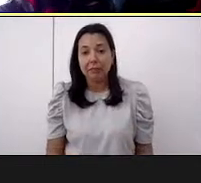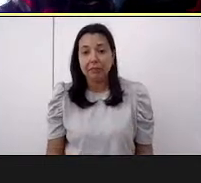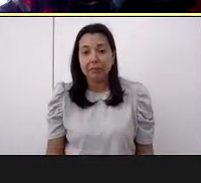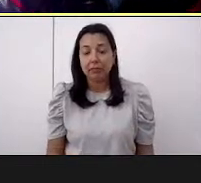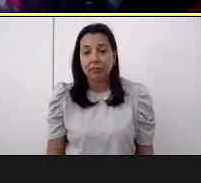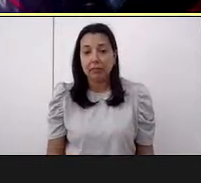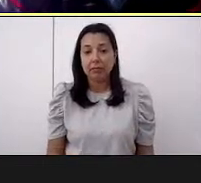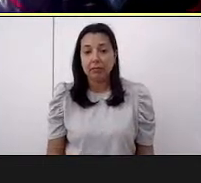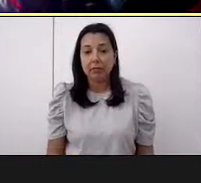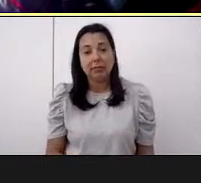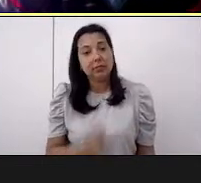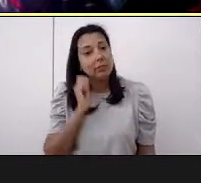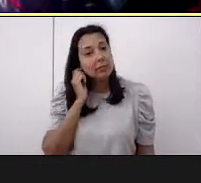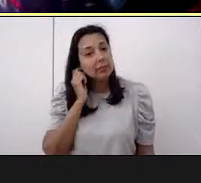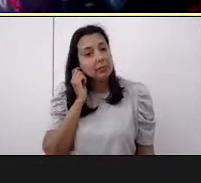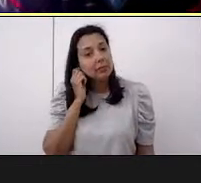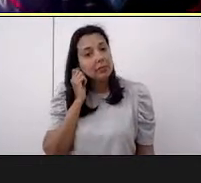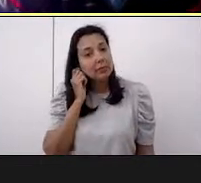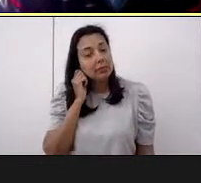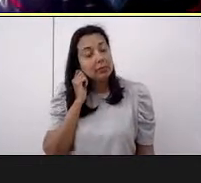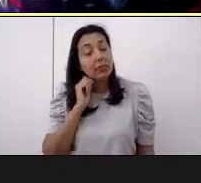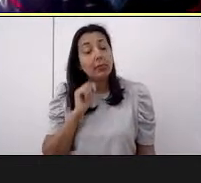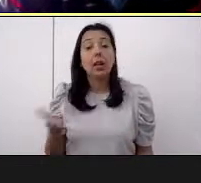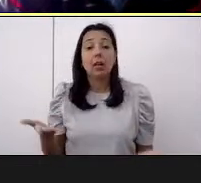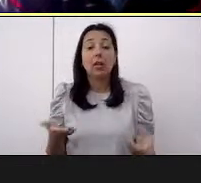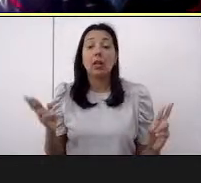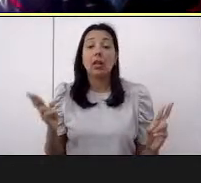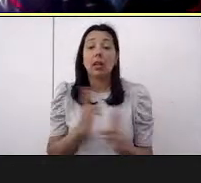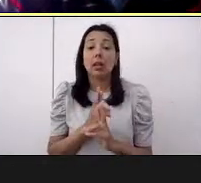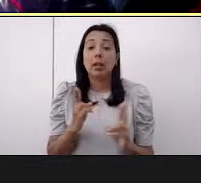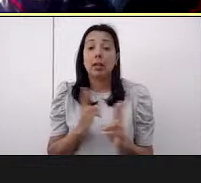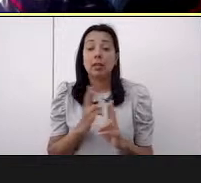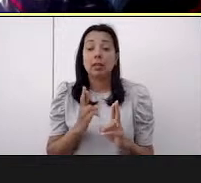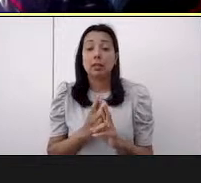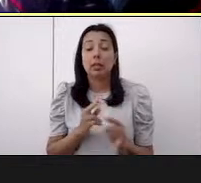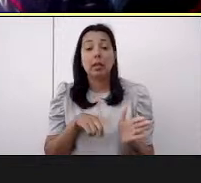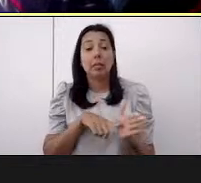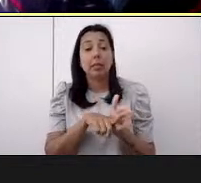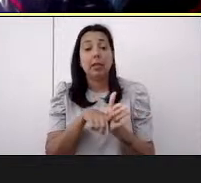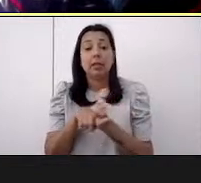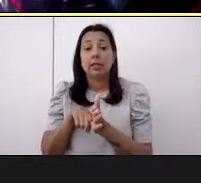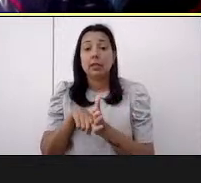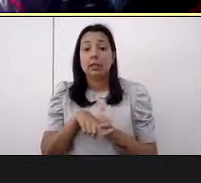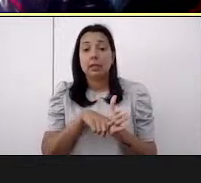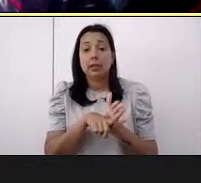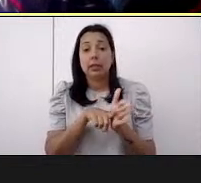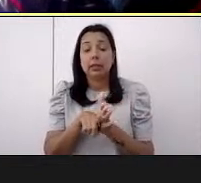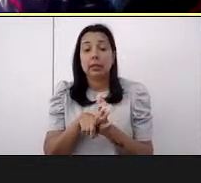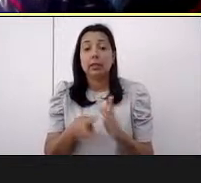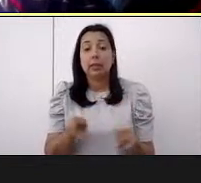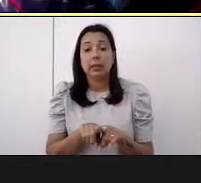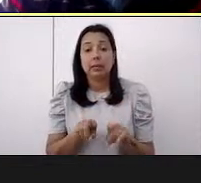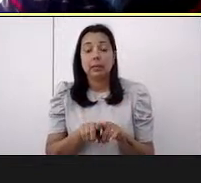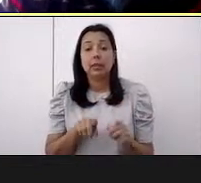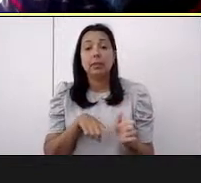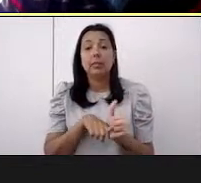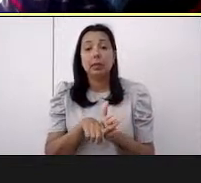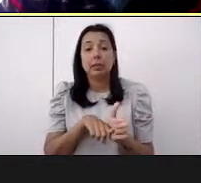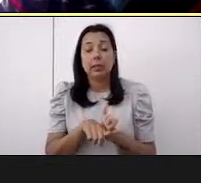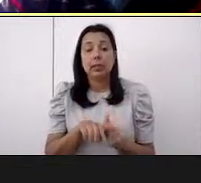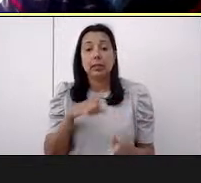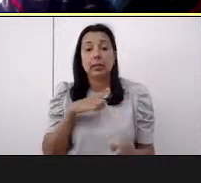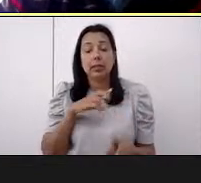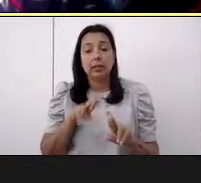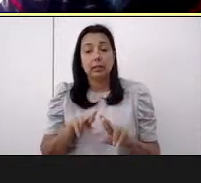Concerning the stream of research and the increasing complexity of the relationship between legal process and public policy,